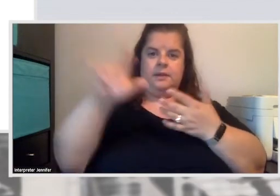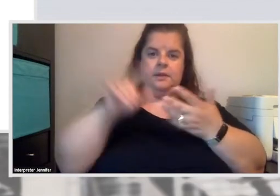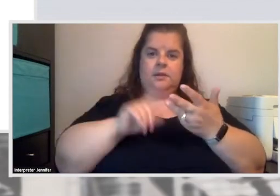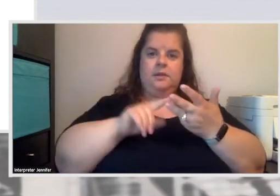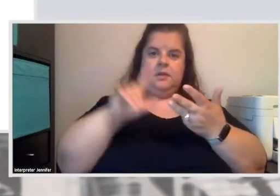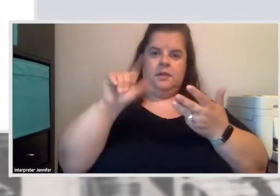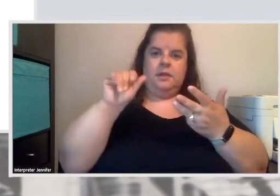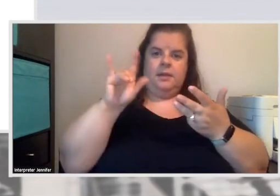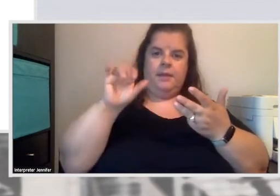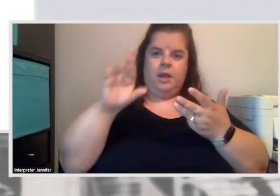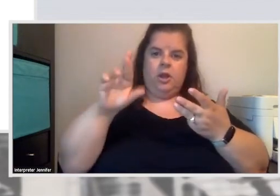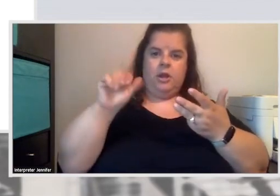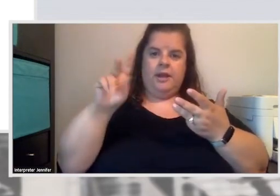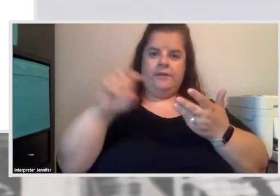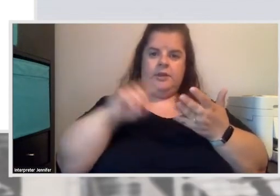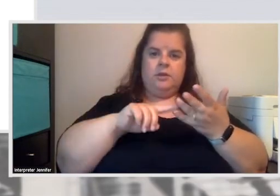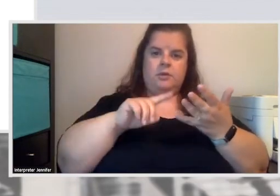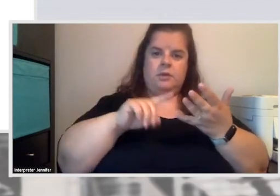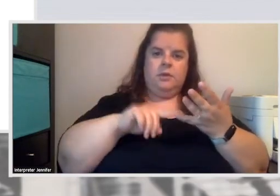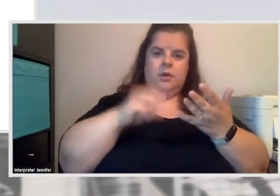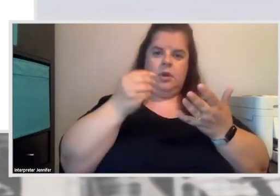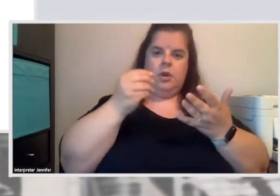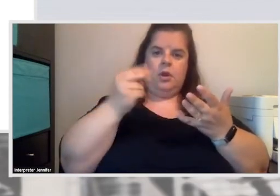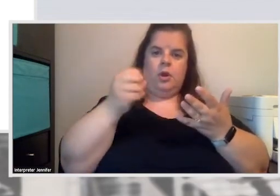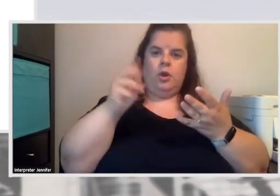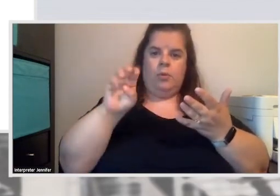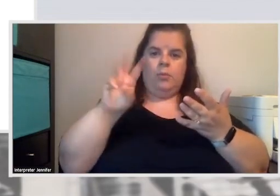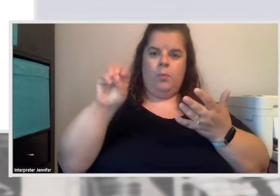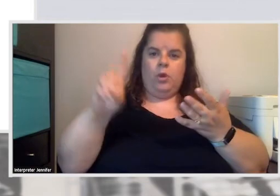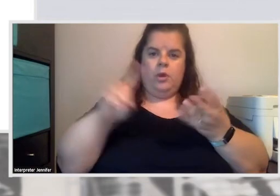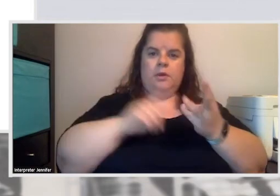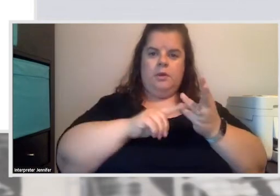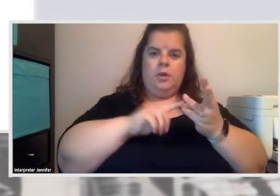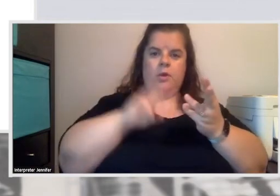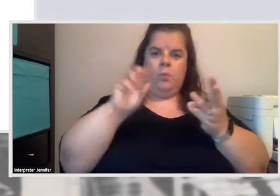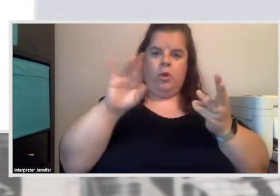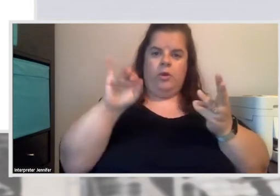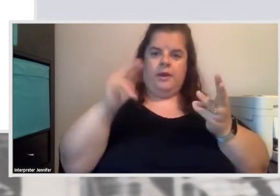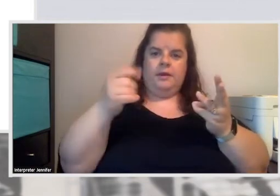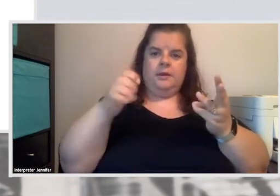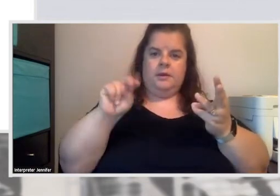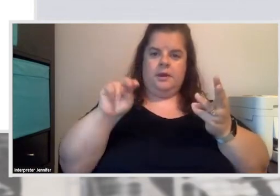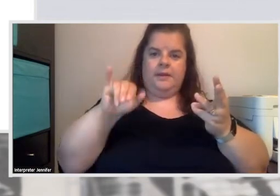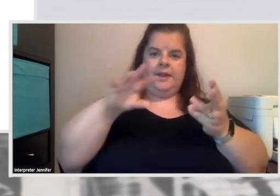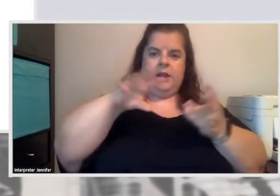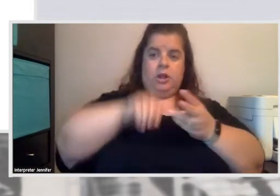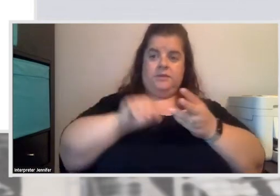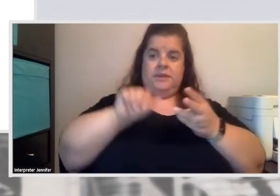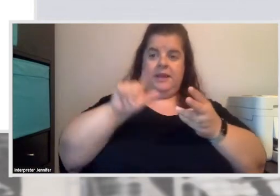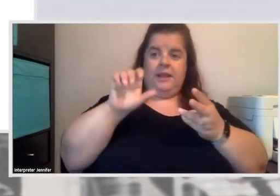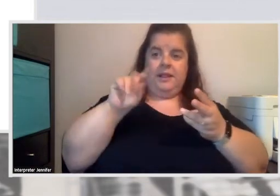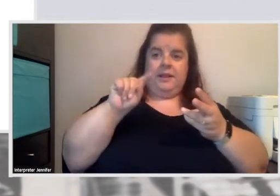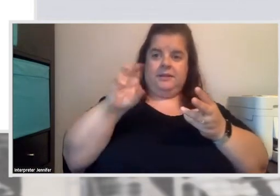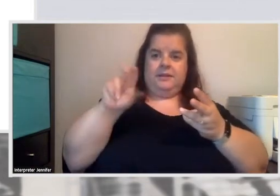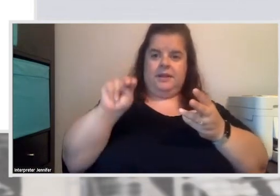Homewood Avenue, Warrington Avenue, and if you, which includes Allentown and parts of Beltuvor, and then of